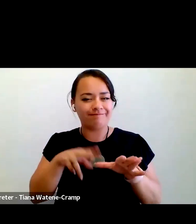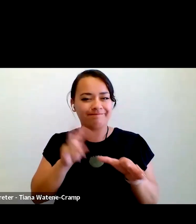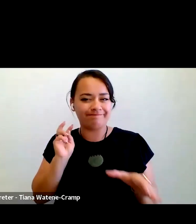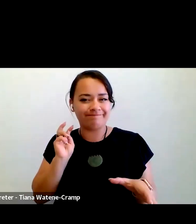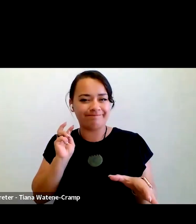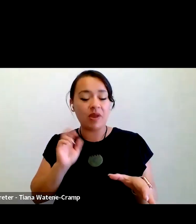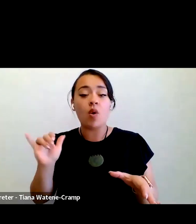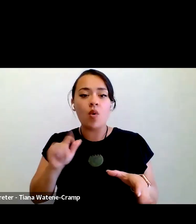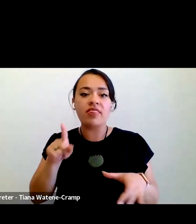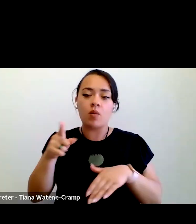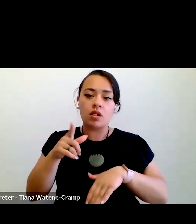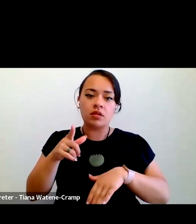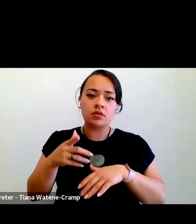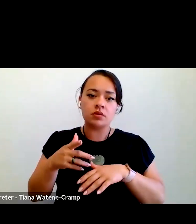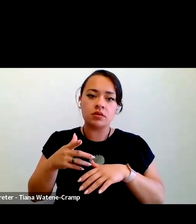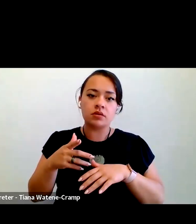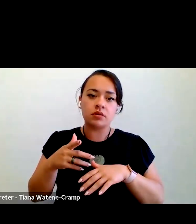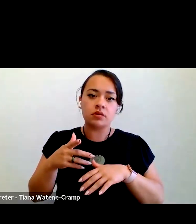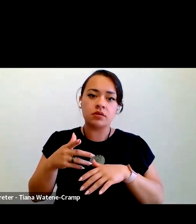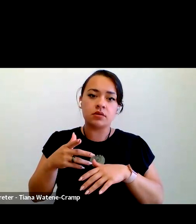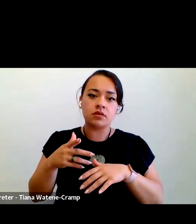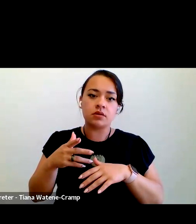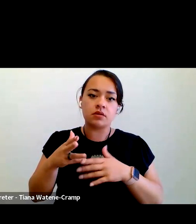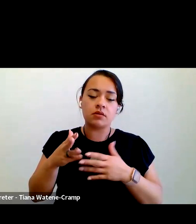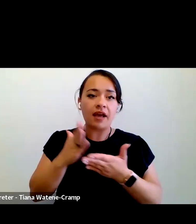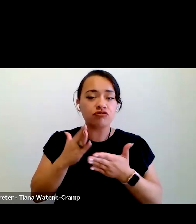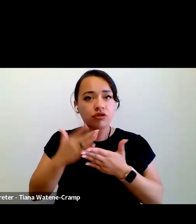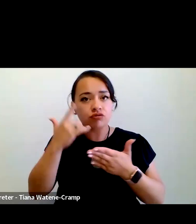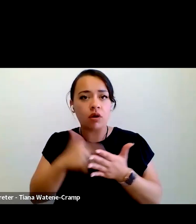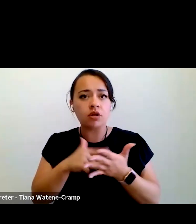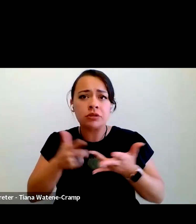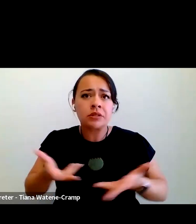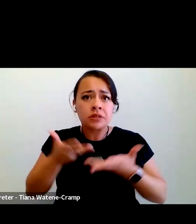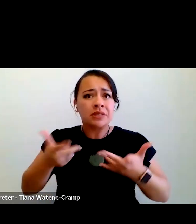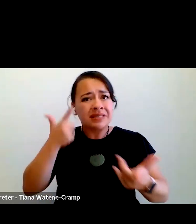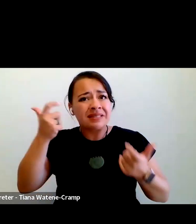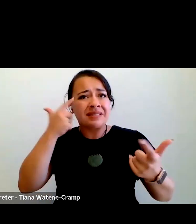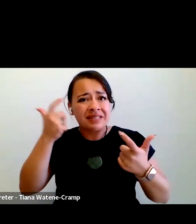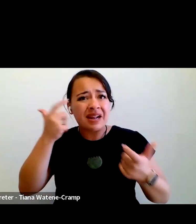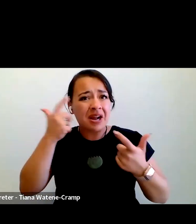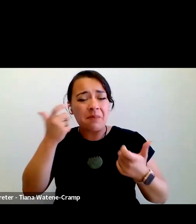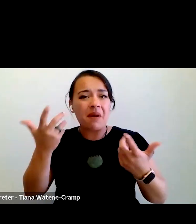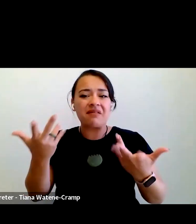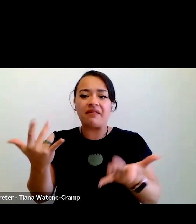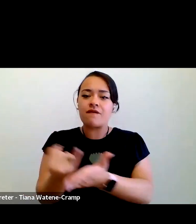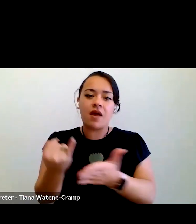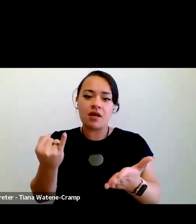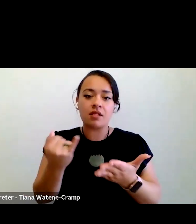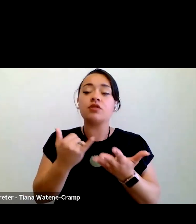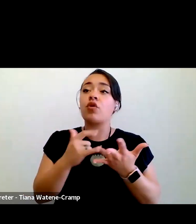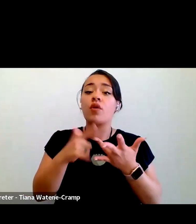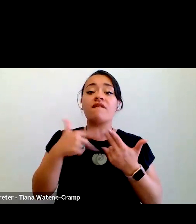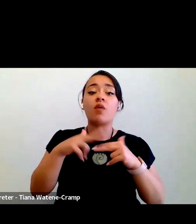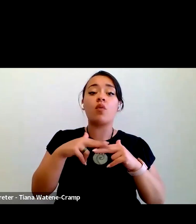all of this time in incredible initiatives that will never actually get up off the ground. So for First Nations people to be culturally safe, there must